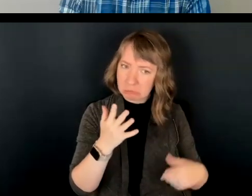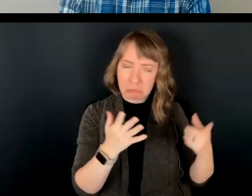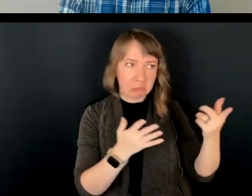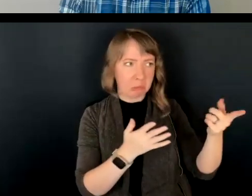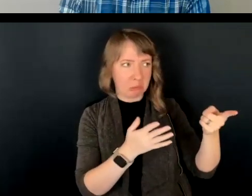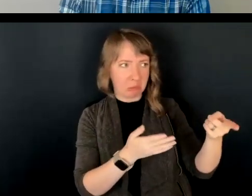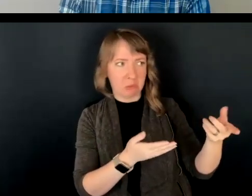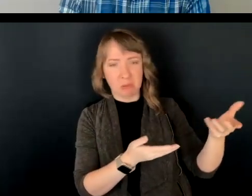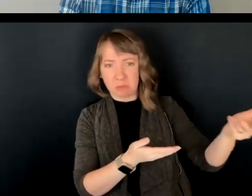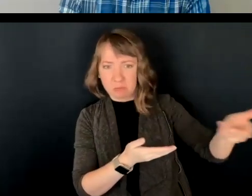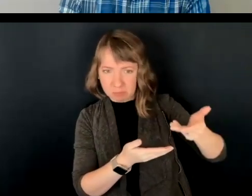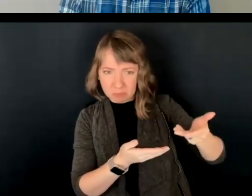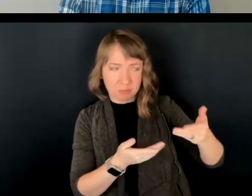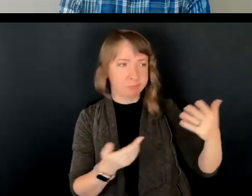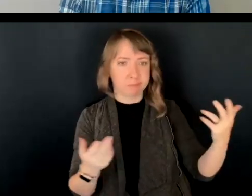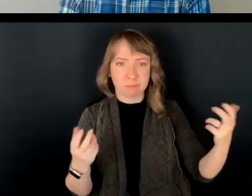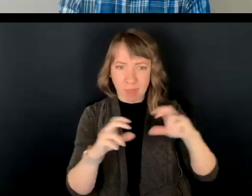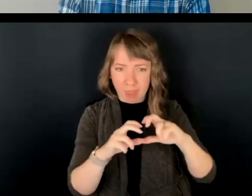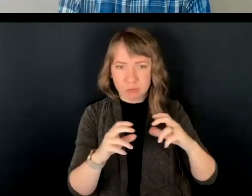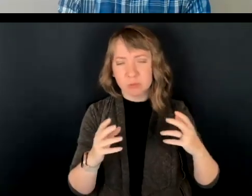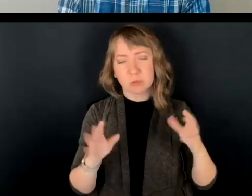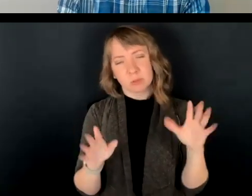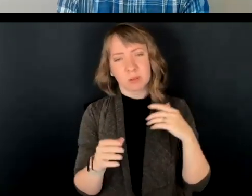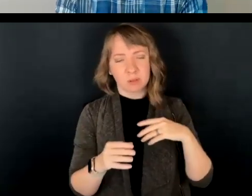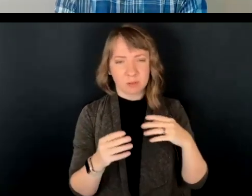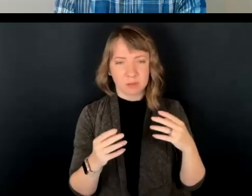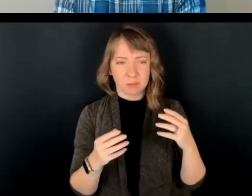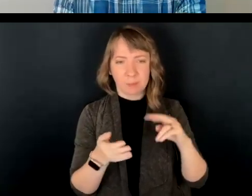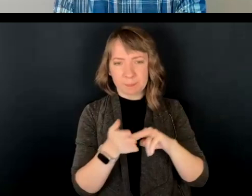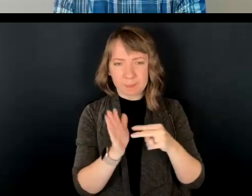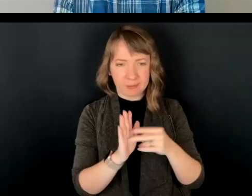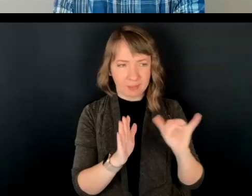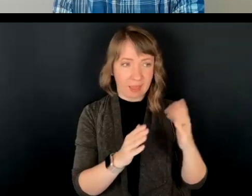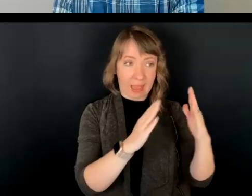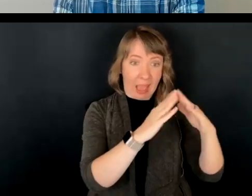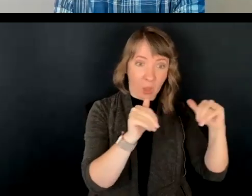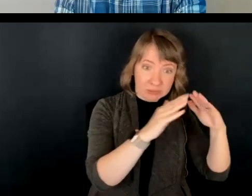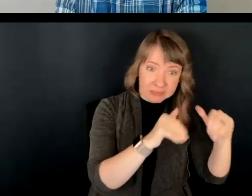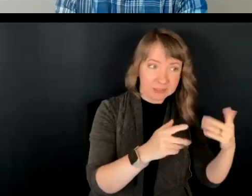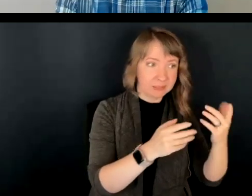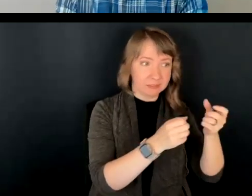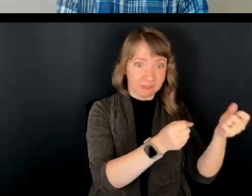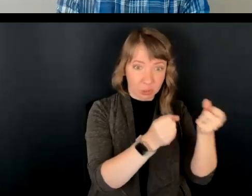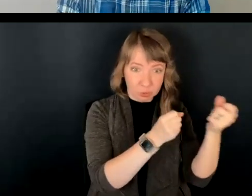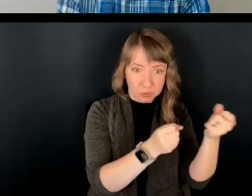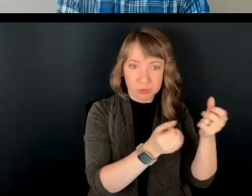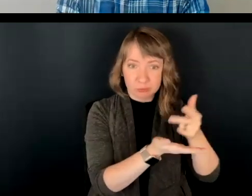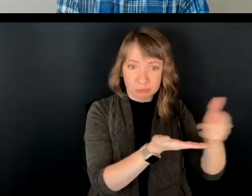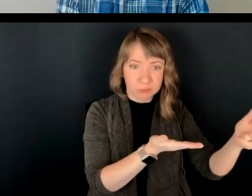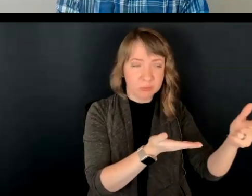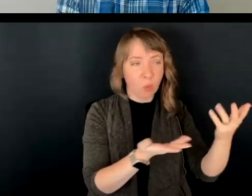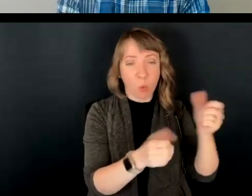So match. And when I say match, you know, things like the housing and the vehicles or even